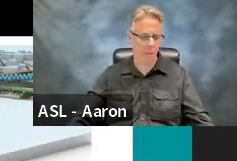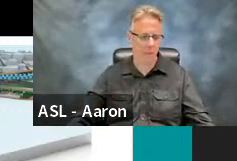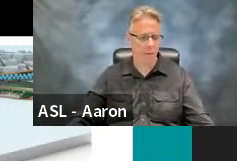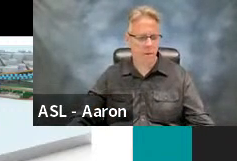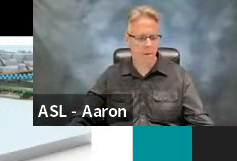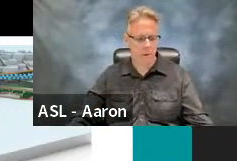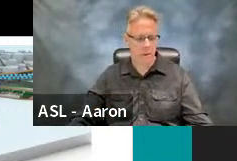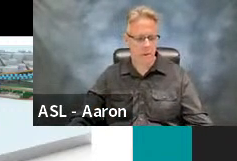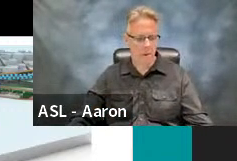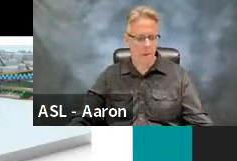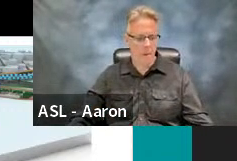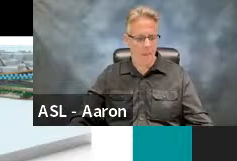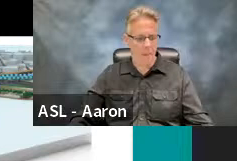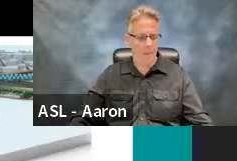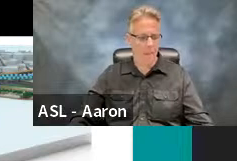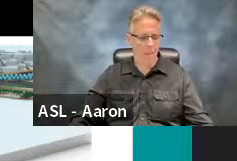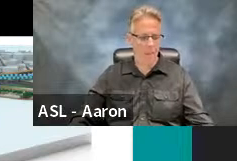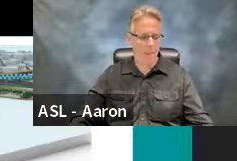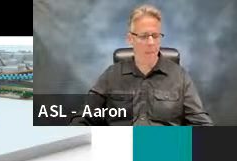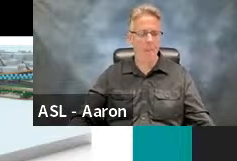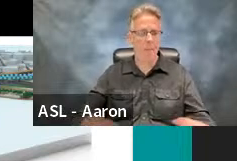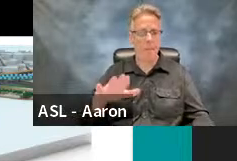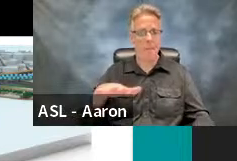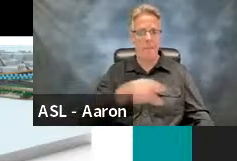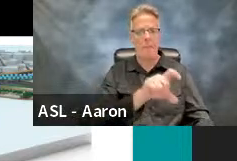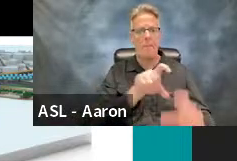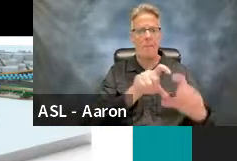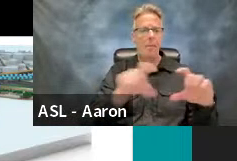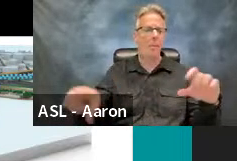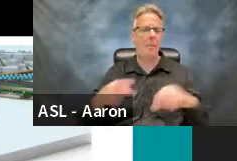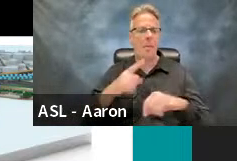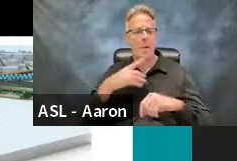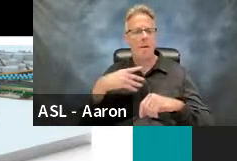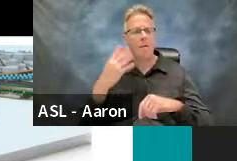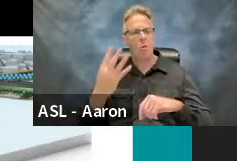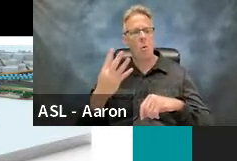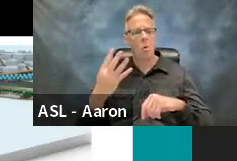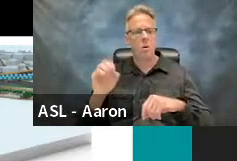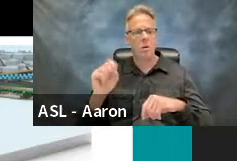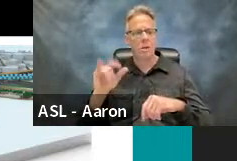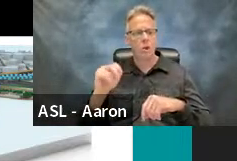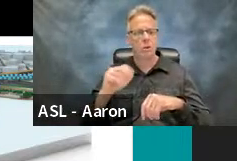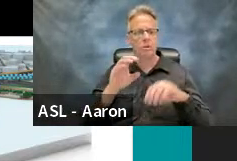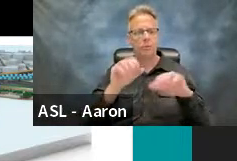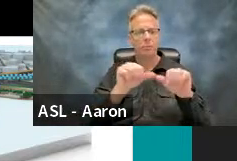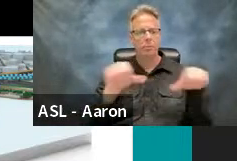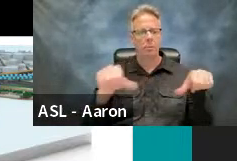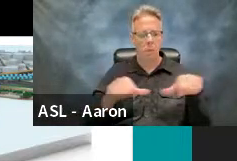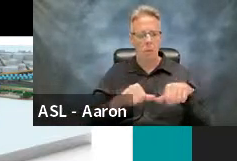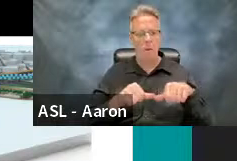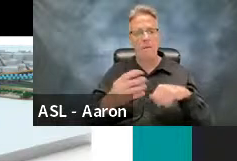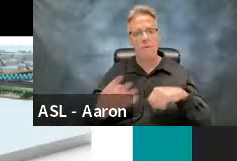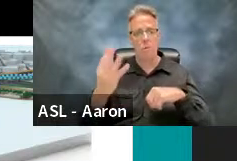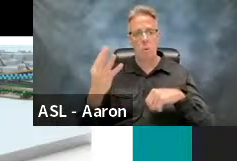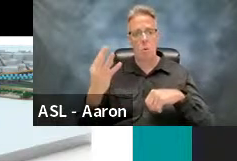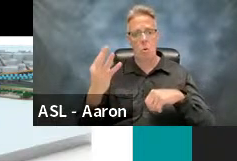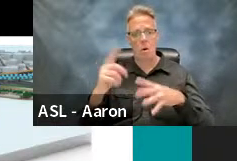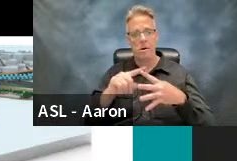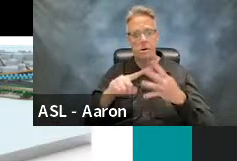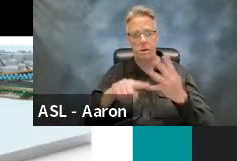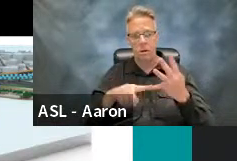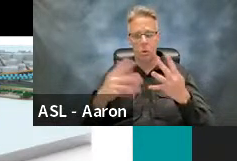And at the bottom of the screen, you'll also see there that says 4 stations within the program area. The 4 stations